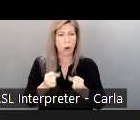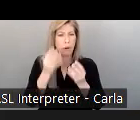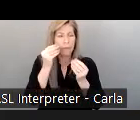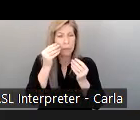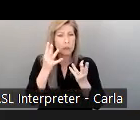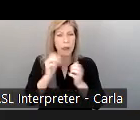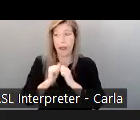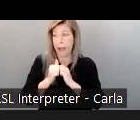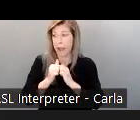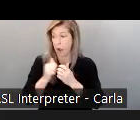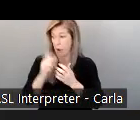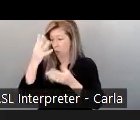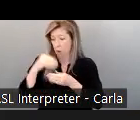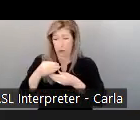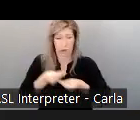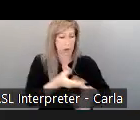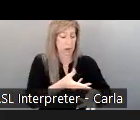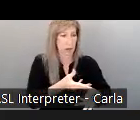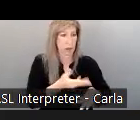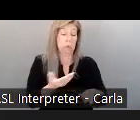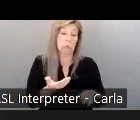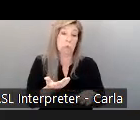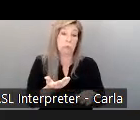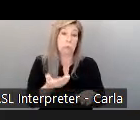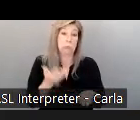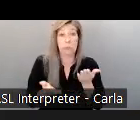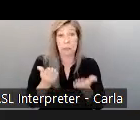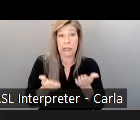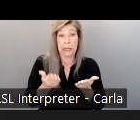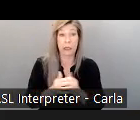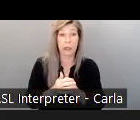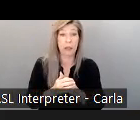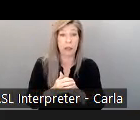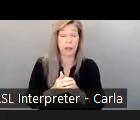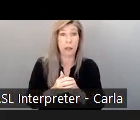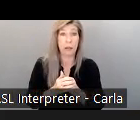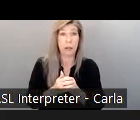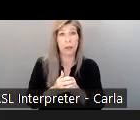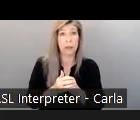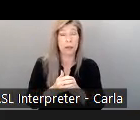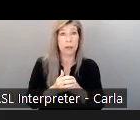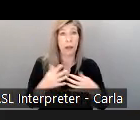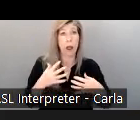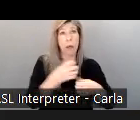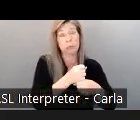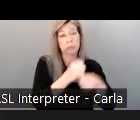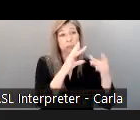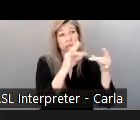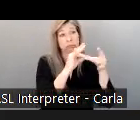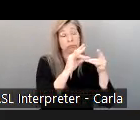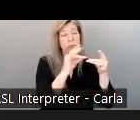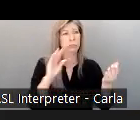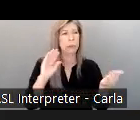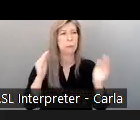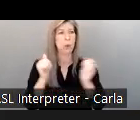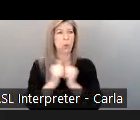it, do a newspaper headline versus newspaper detail. You might say,